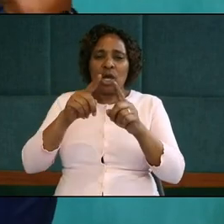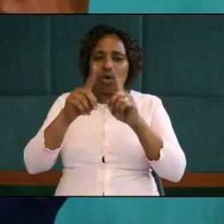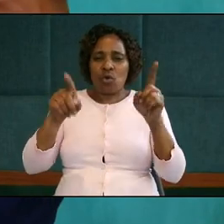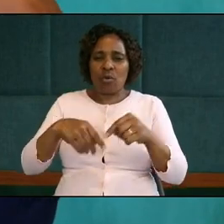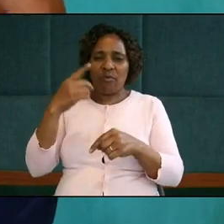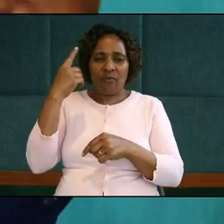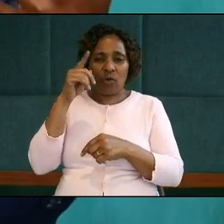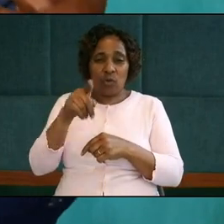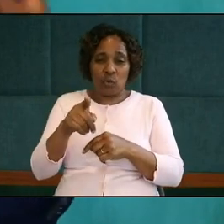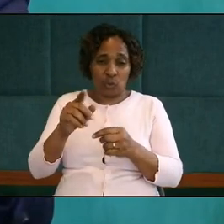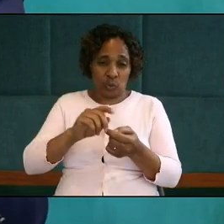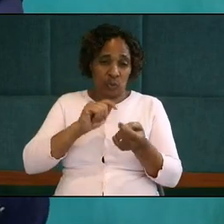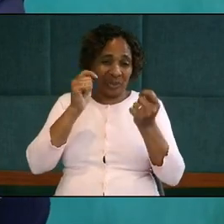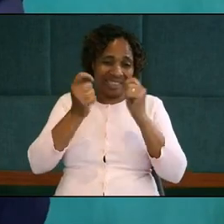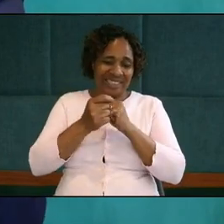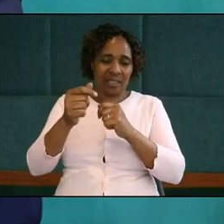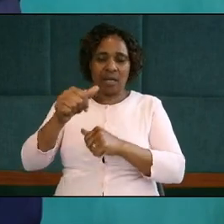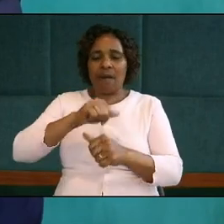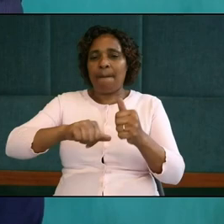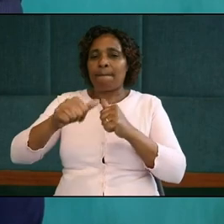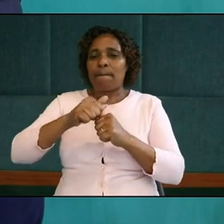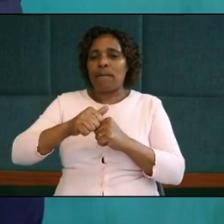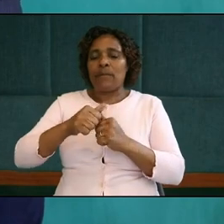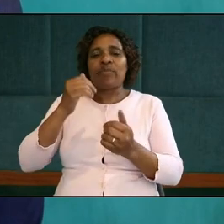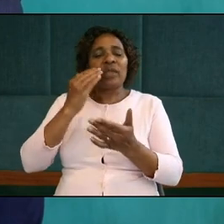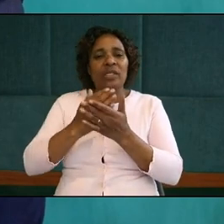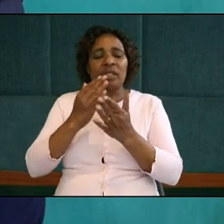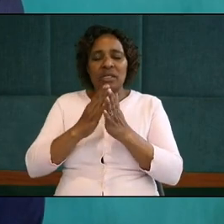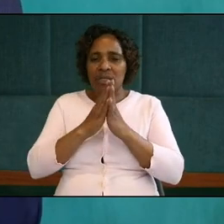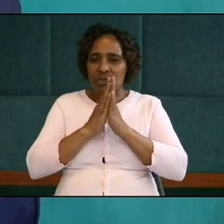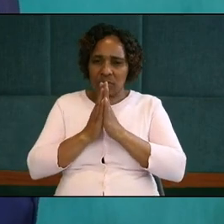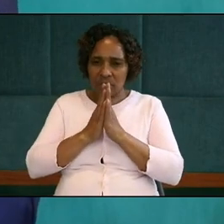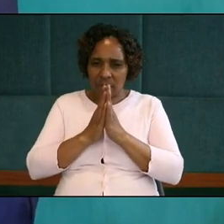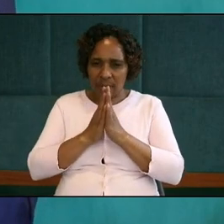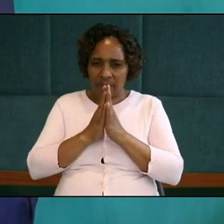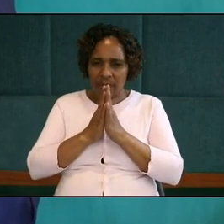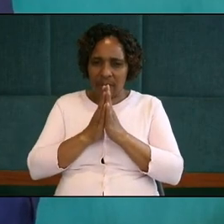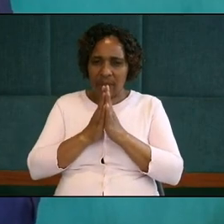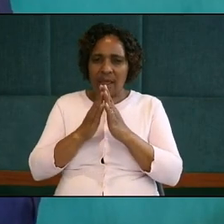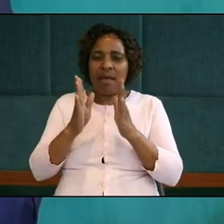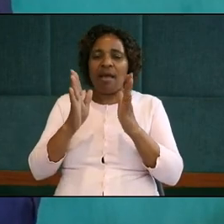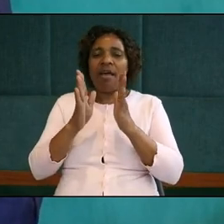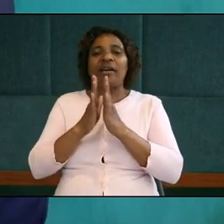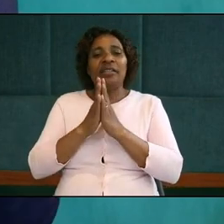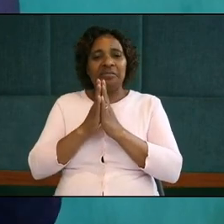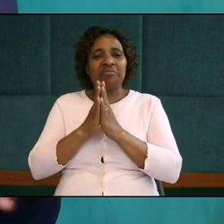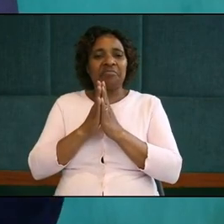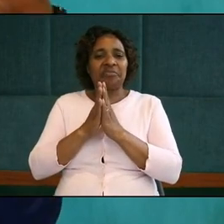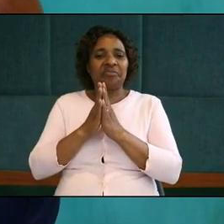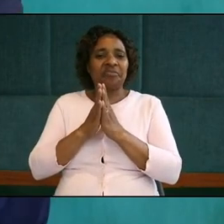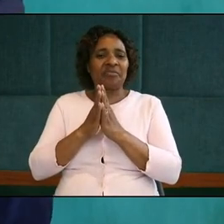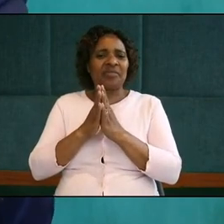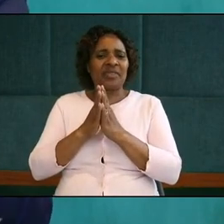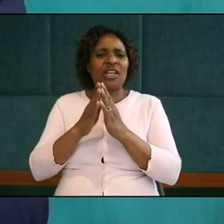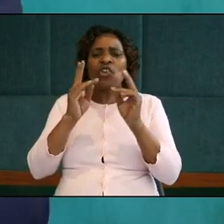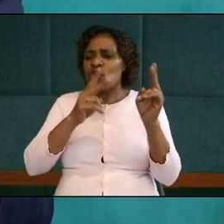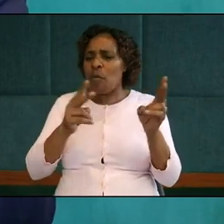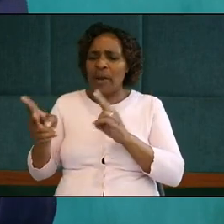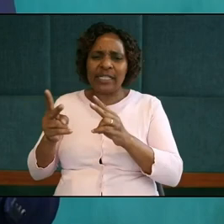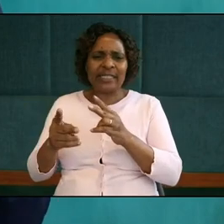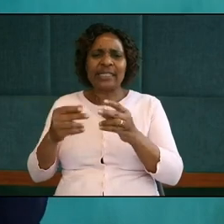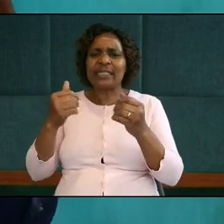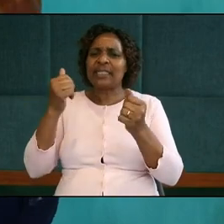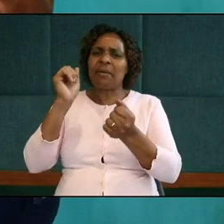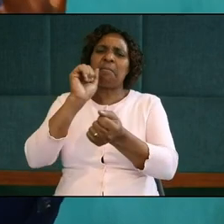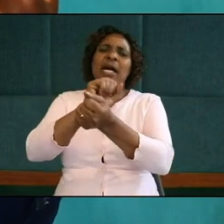you to turn it around, you know. And really, that's the story. Yeah? And ideally, the consequences, you